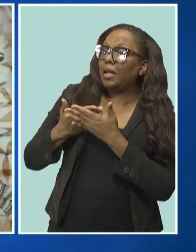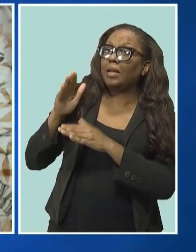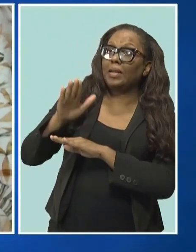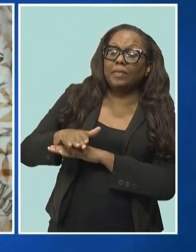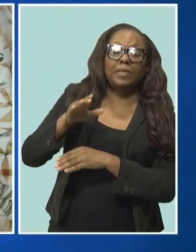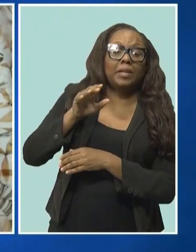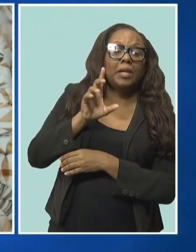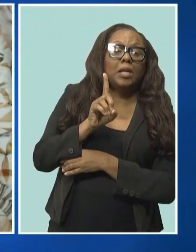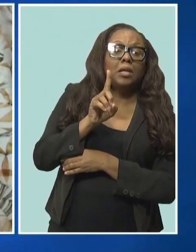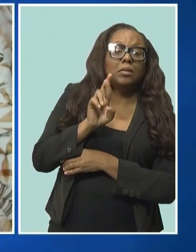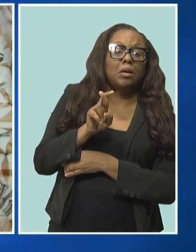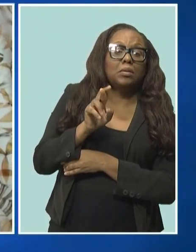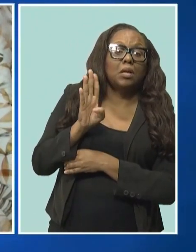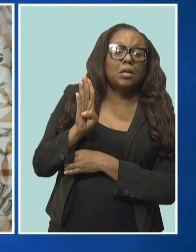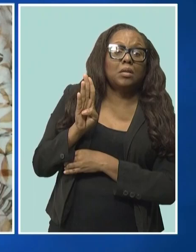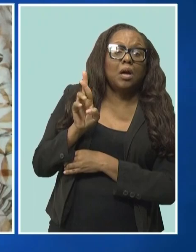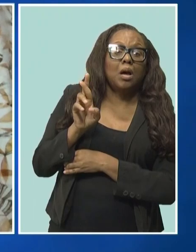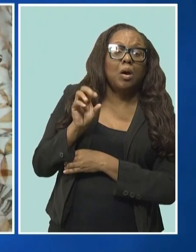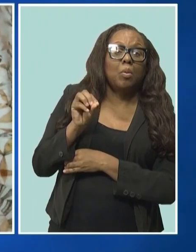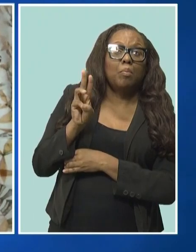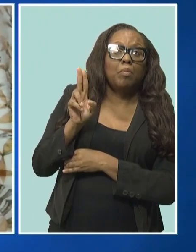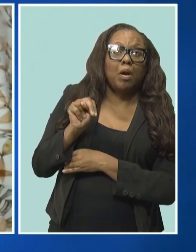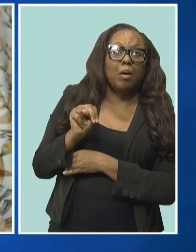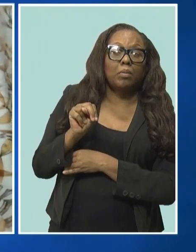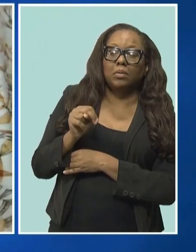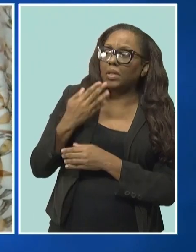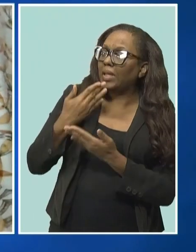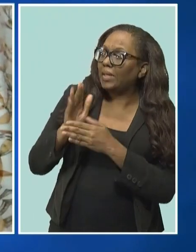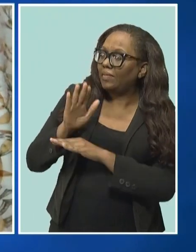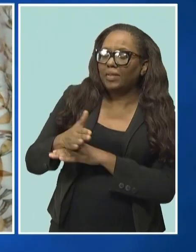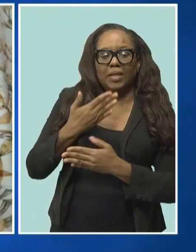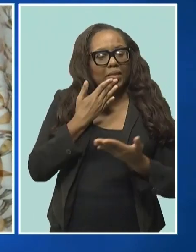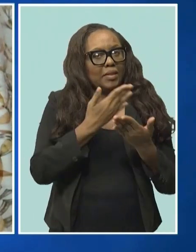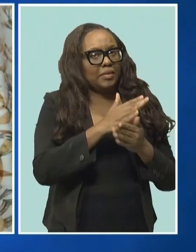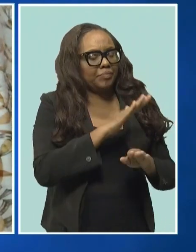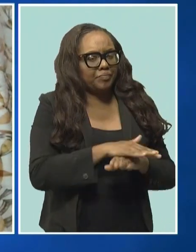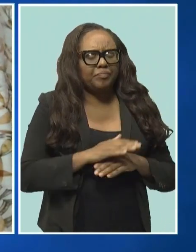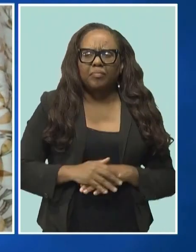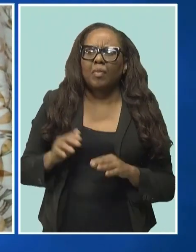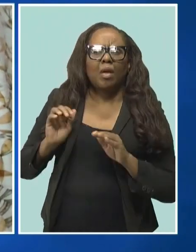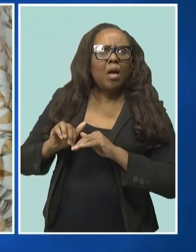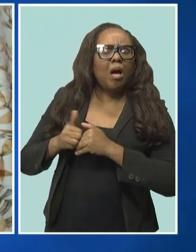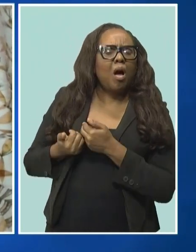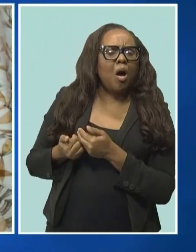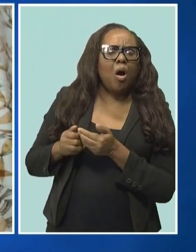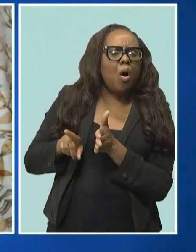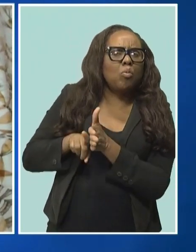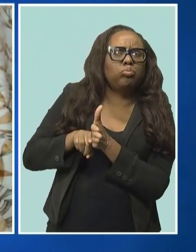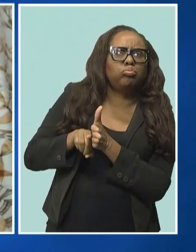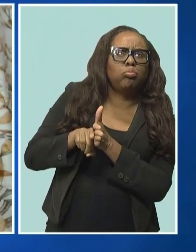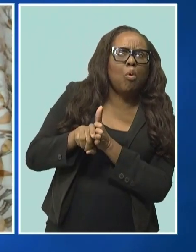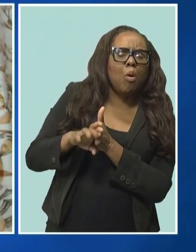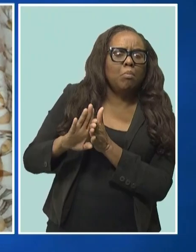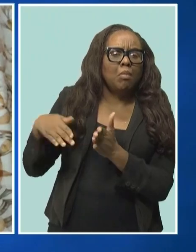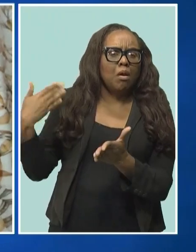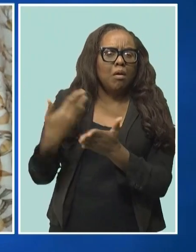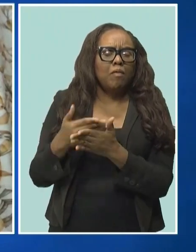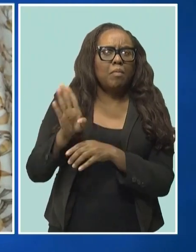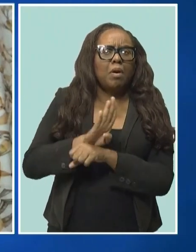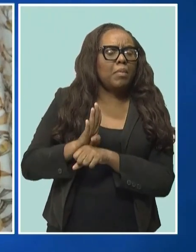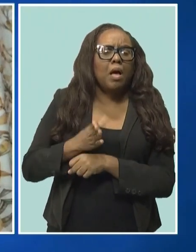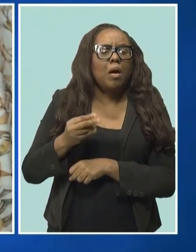Brown. Hey, good evening. Can you tell us how this worm came to be in Barbados and the areas in which we can find